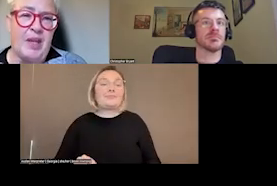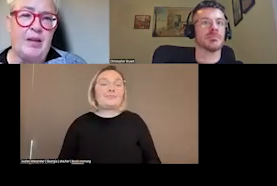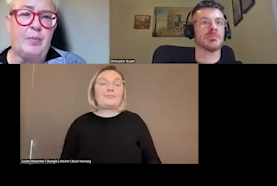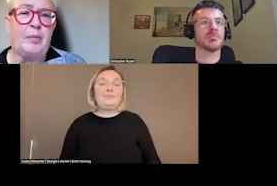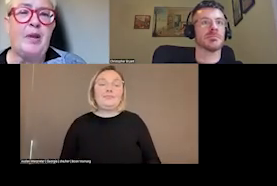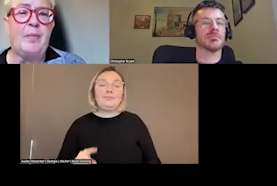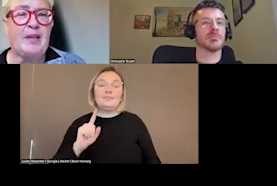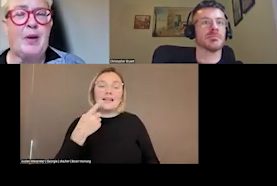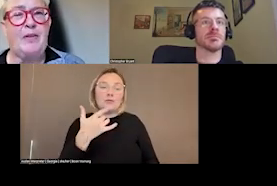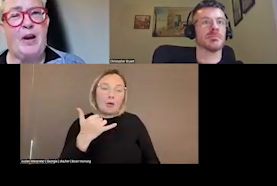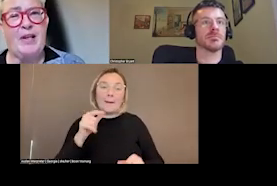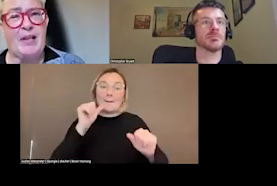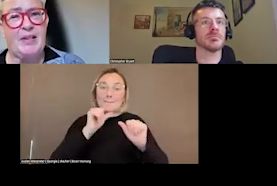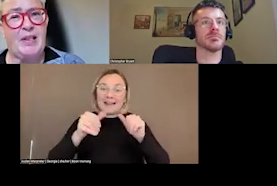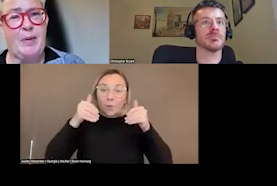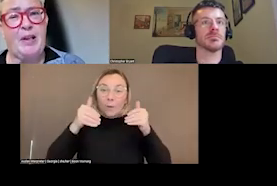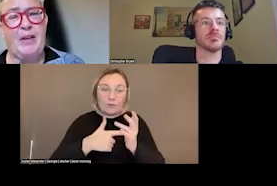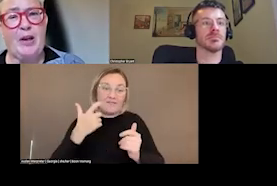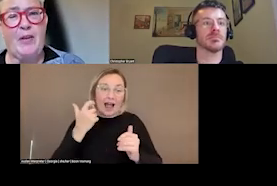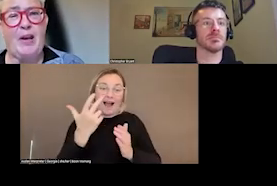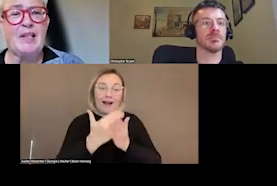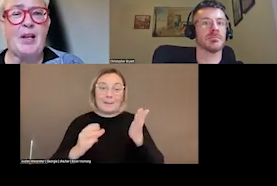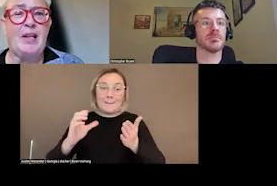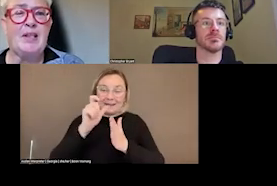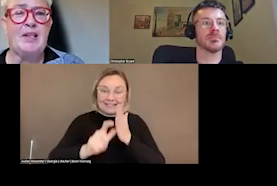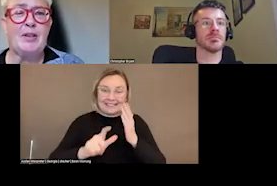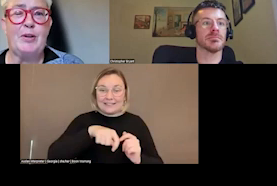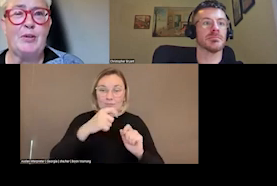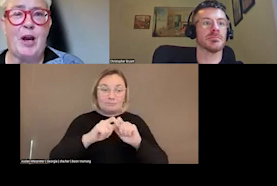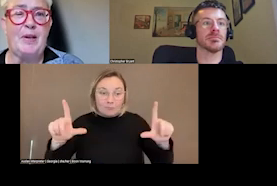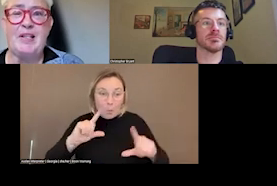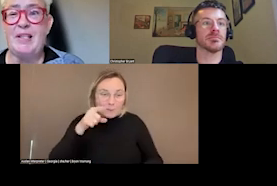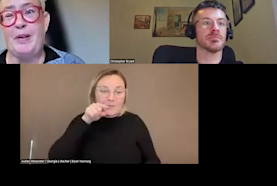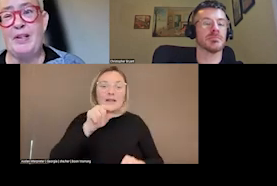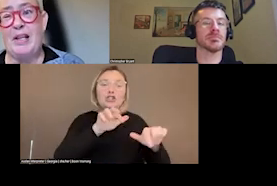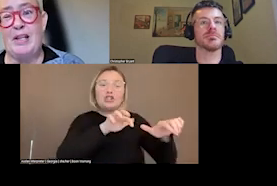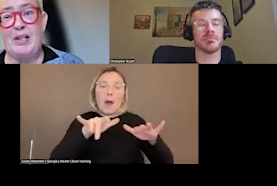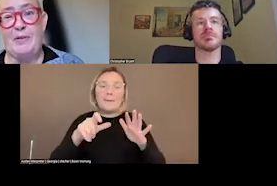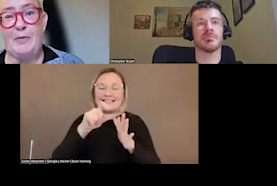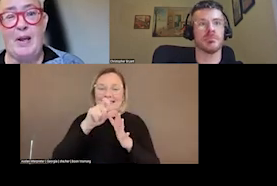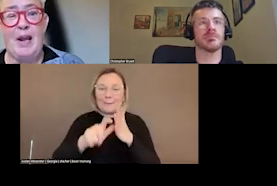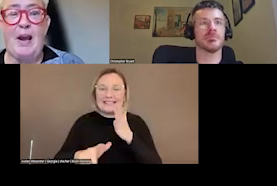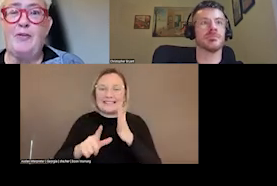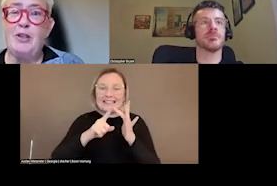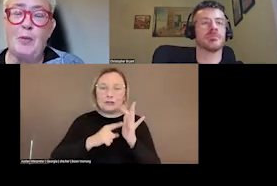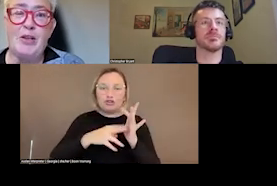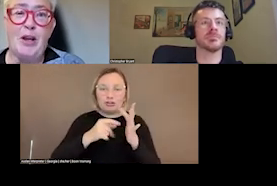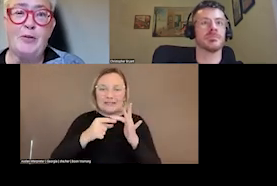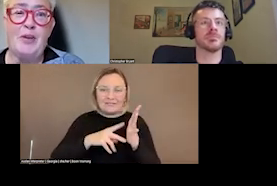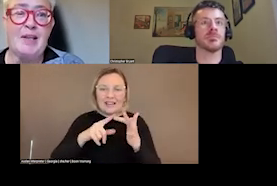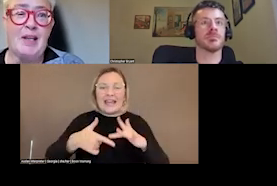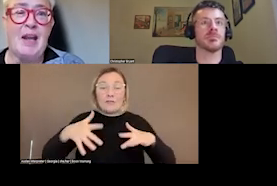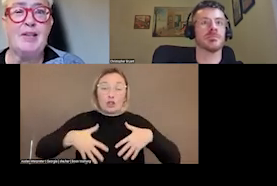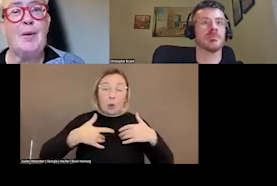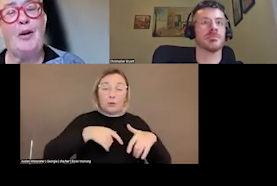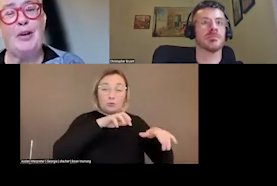But then probably the best way to find arts and disability, if you go to the next slide, is just to type in disability initiative. Now, if you don't want to go through